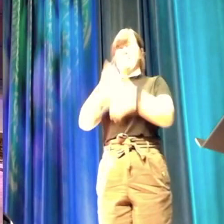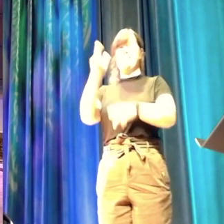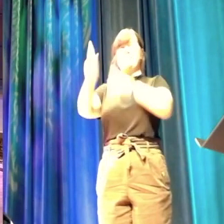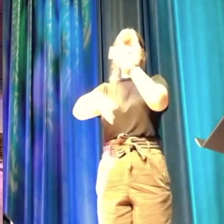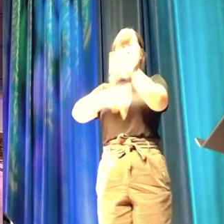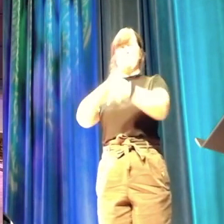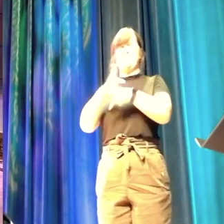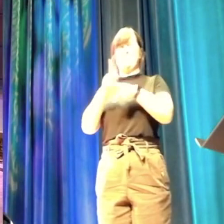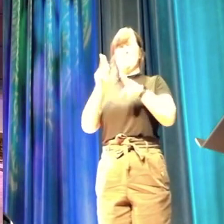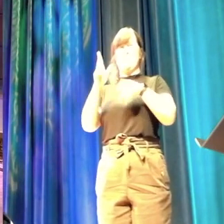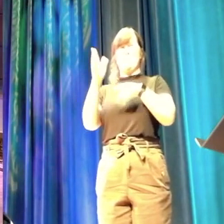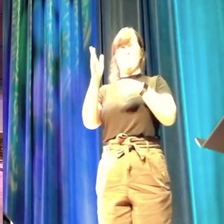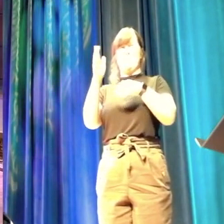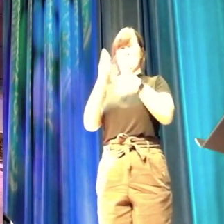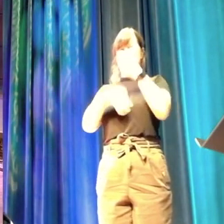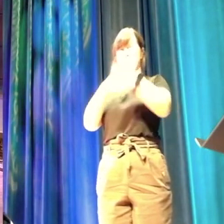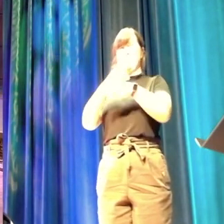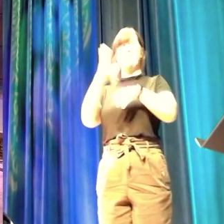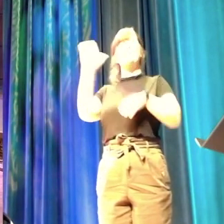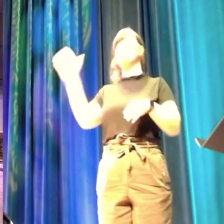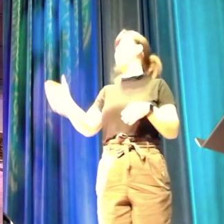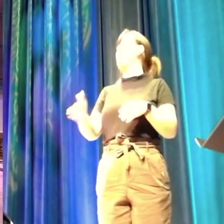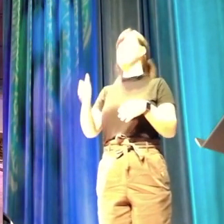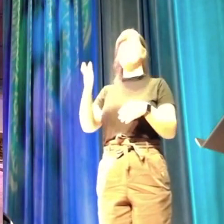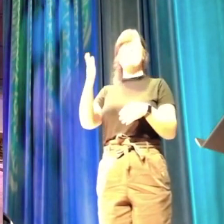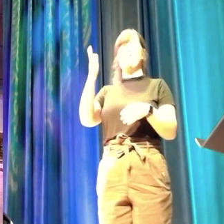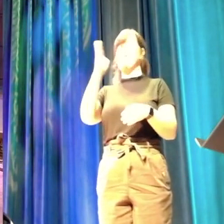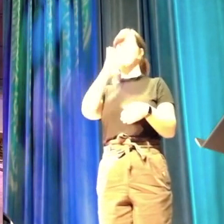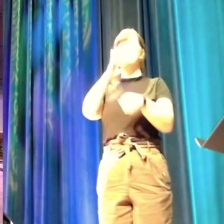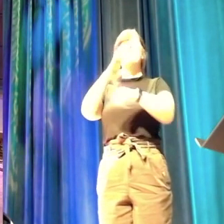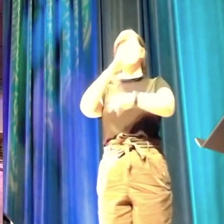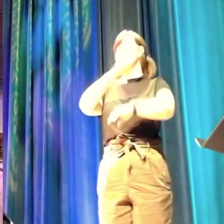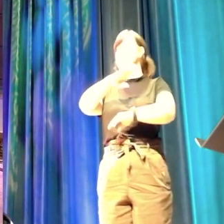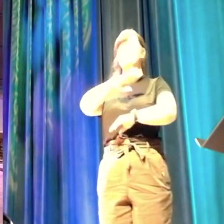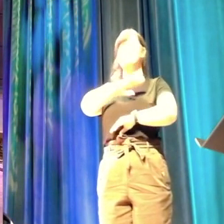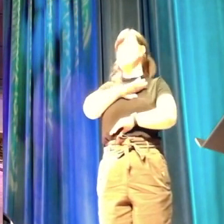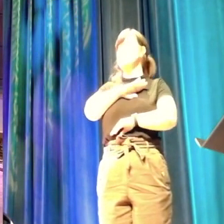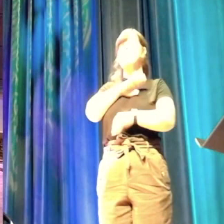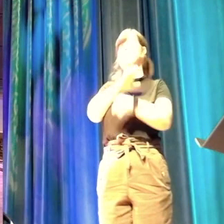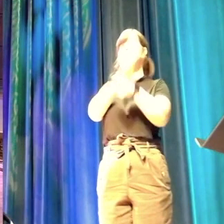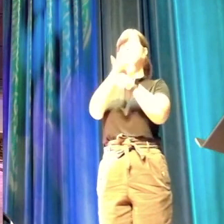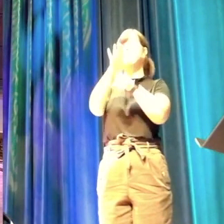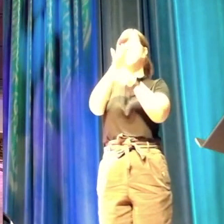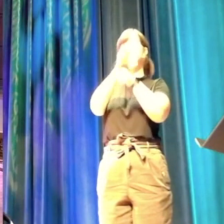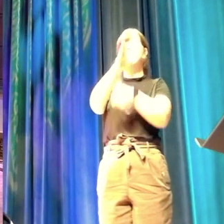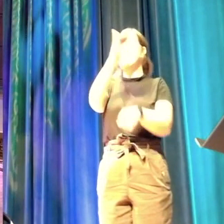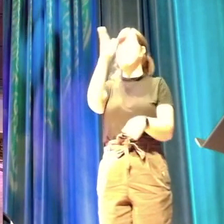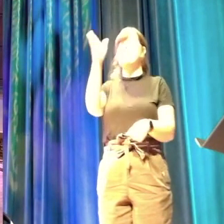Oh!